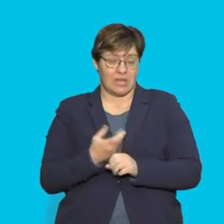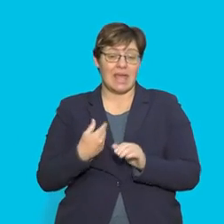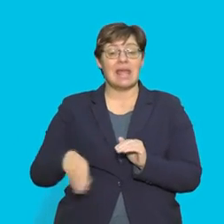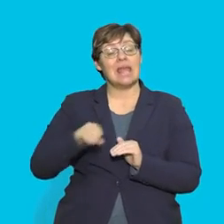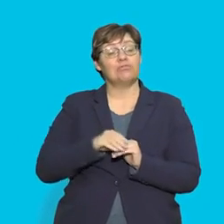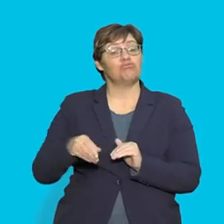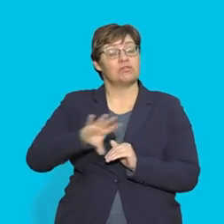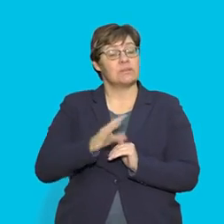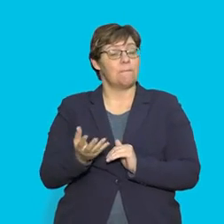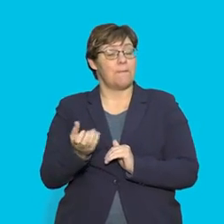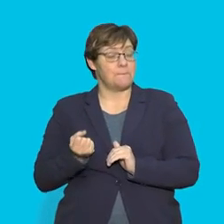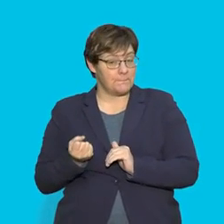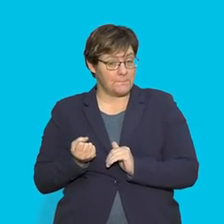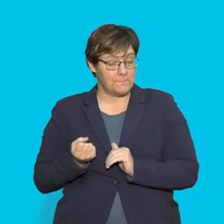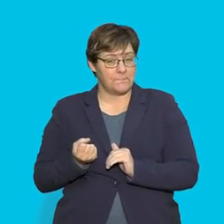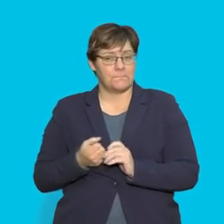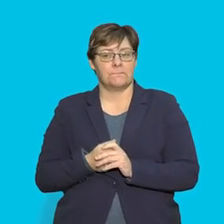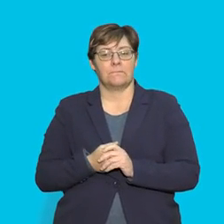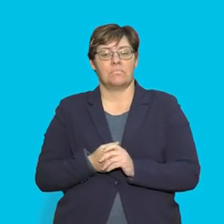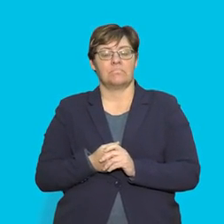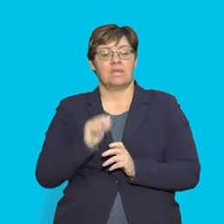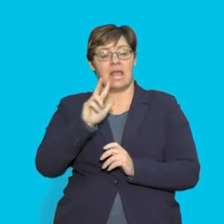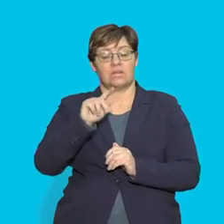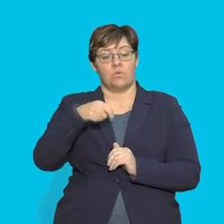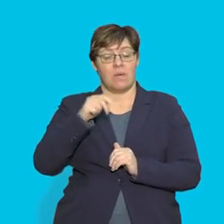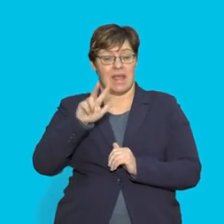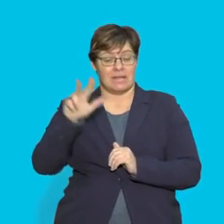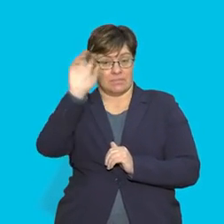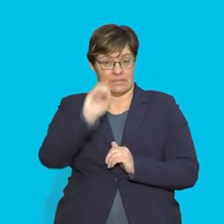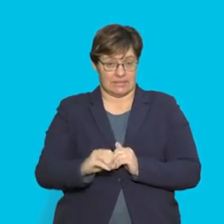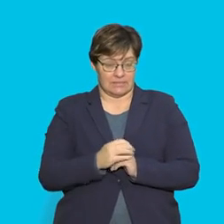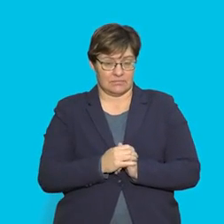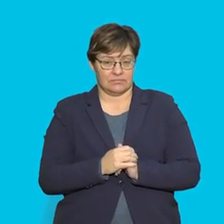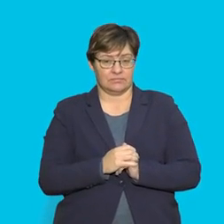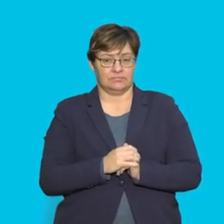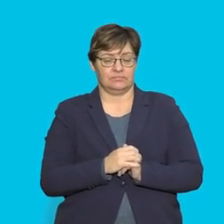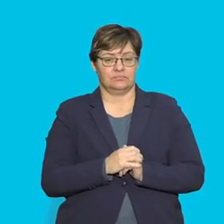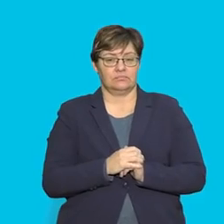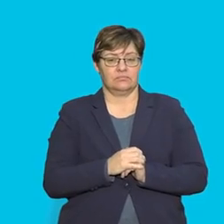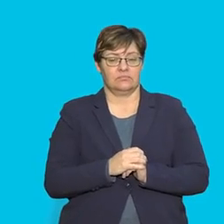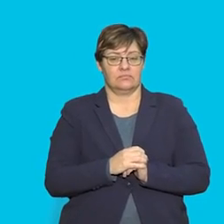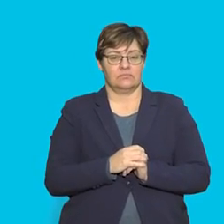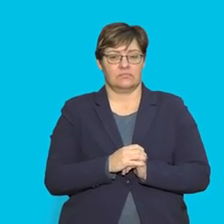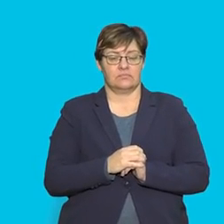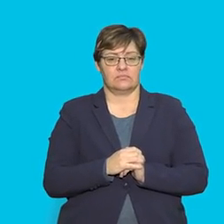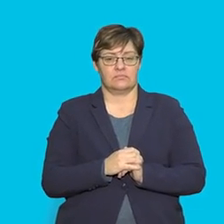years, right? And the interest that it is gaining was 8.8%,